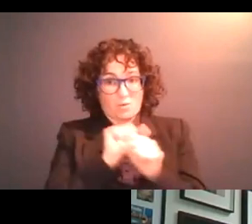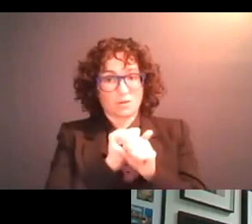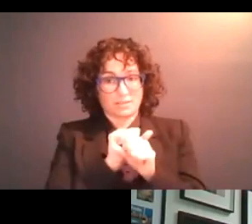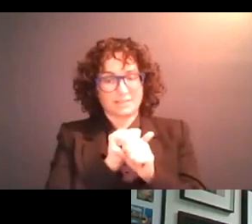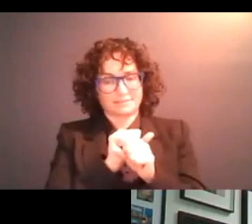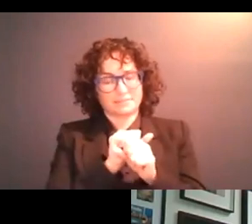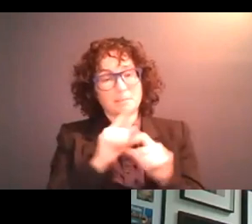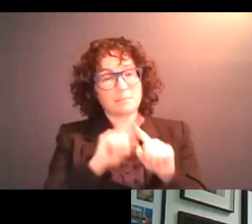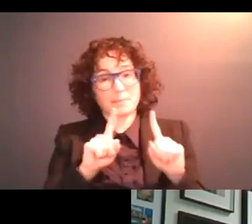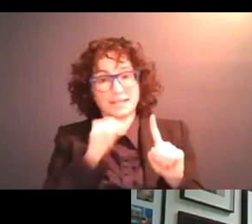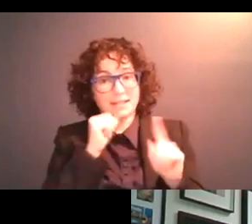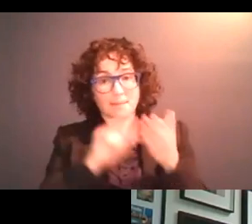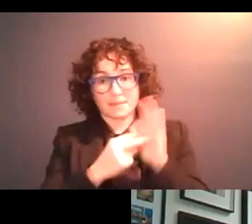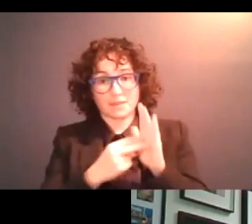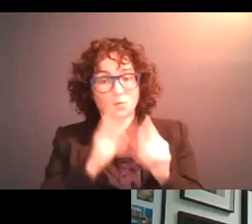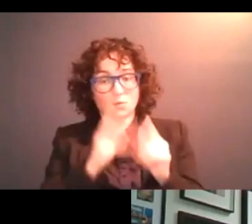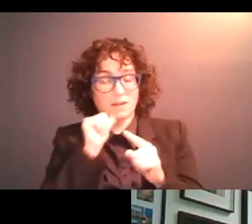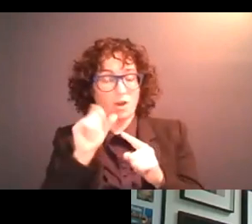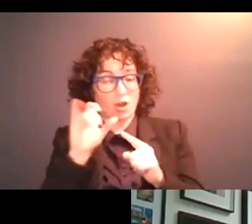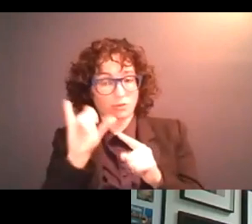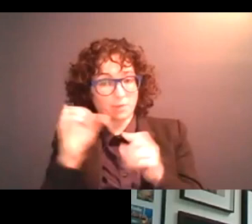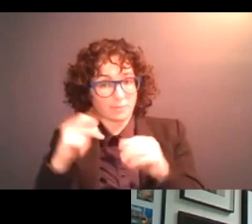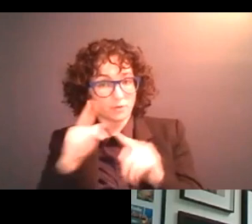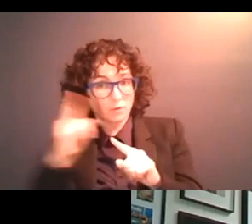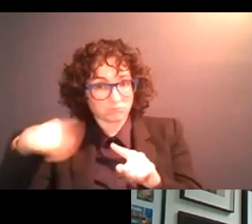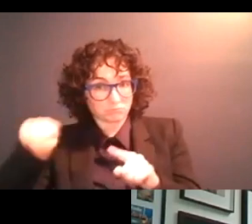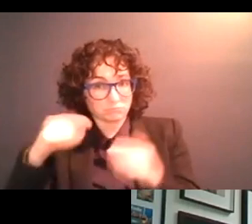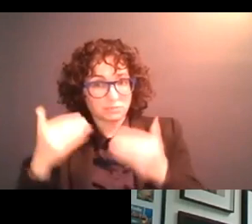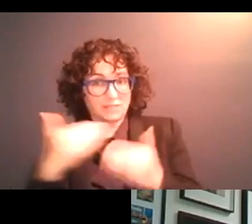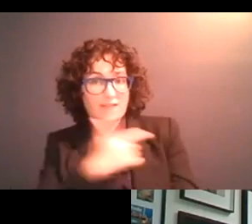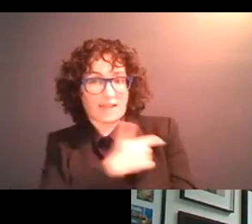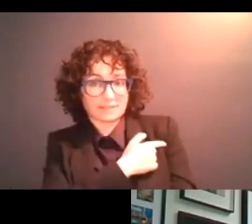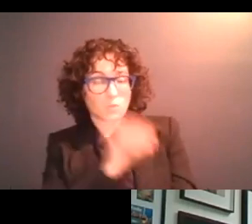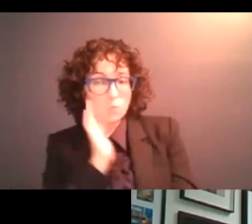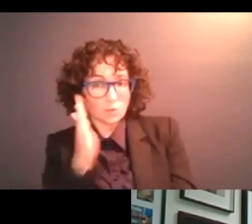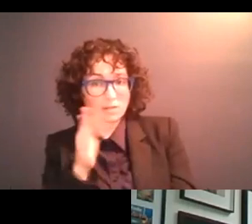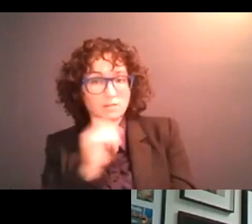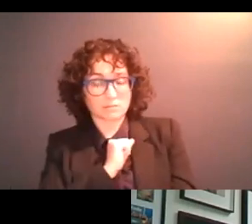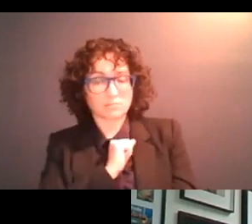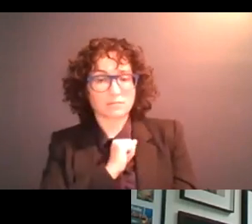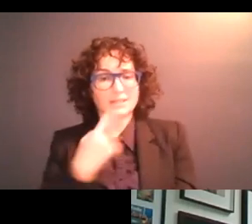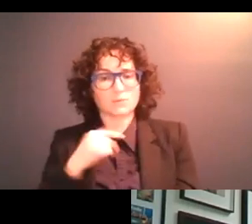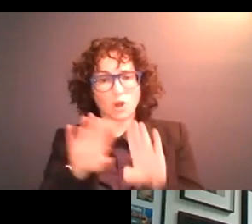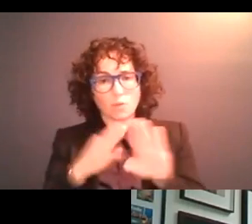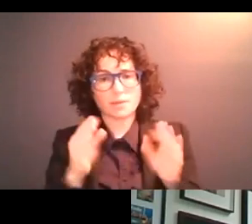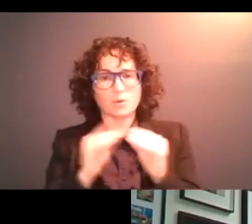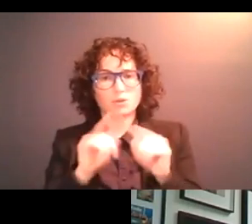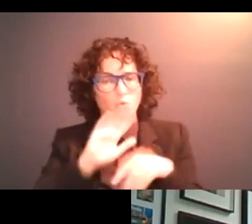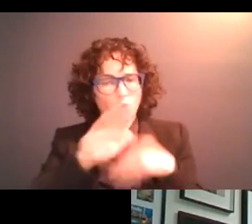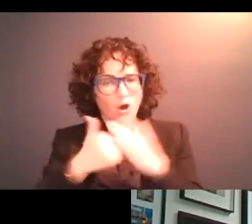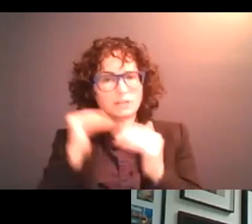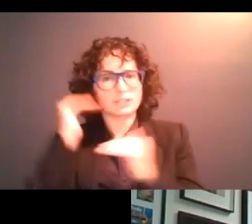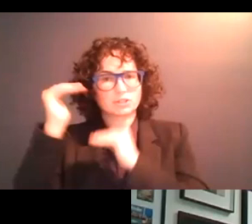but that doesn't mean that there's not going to be opportunity for everyone to get vaccinated, especially as we open up more to all adults come